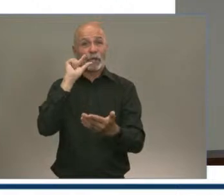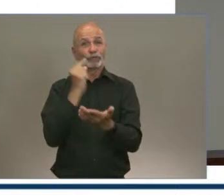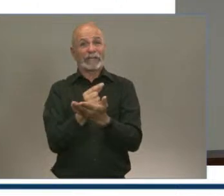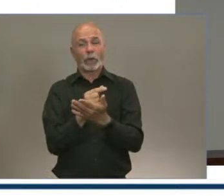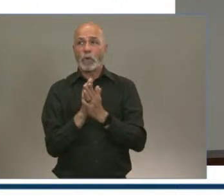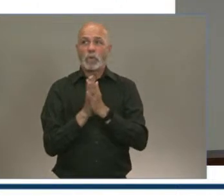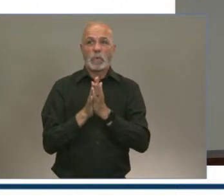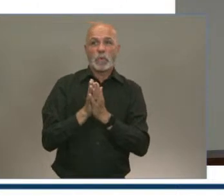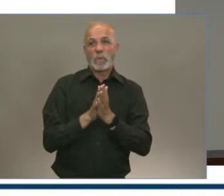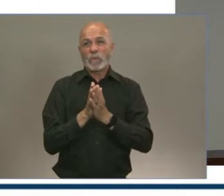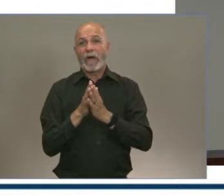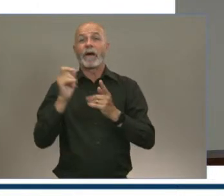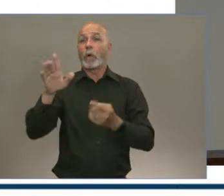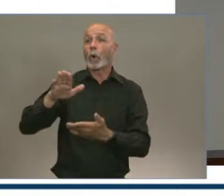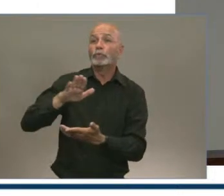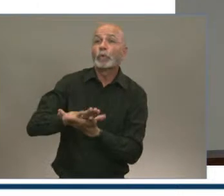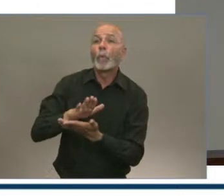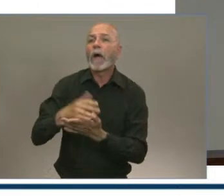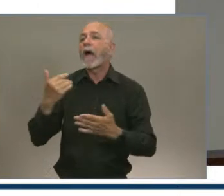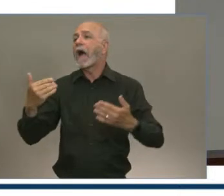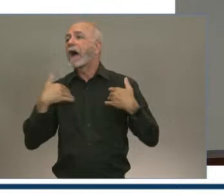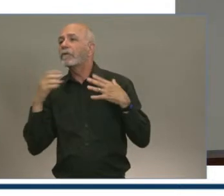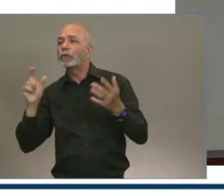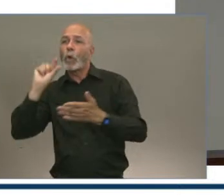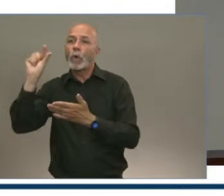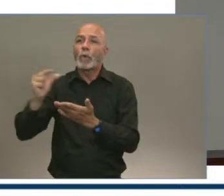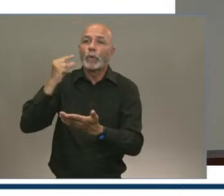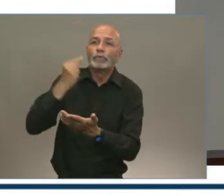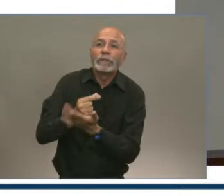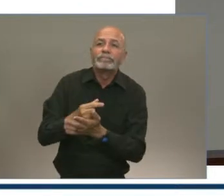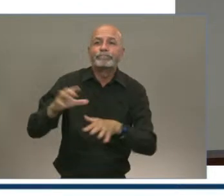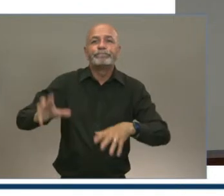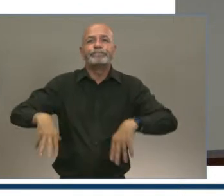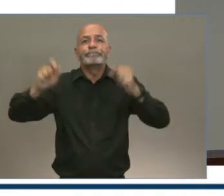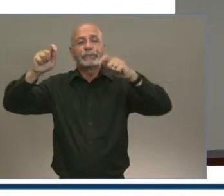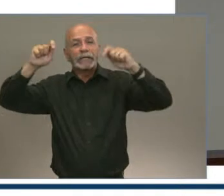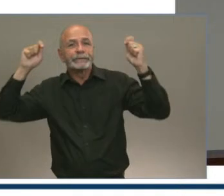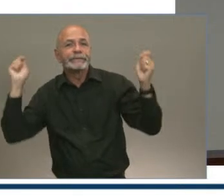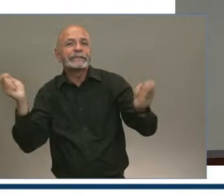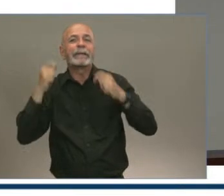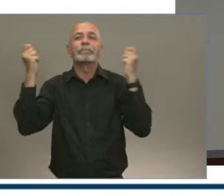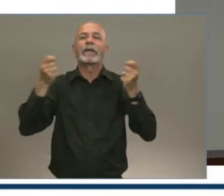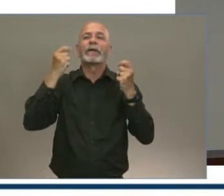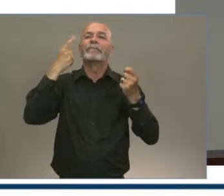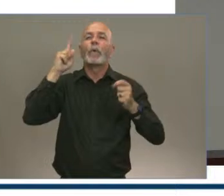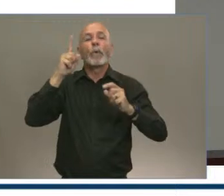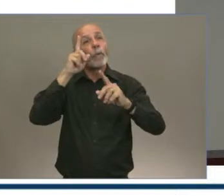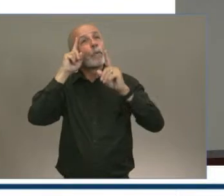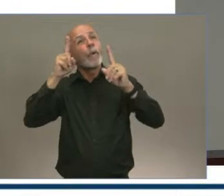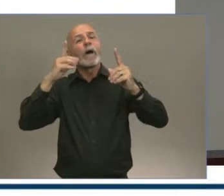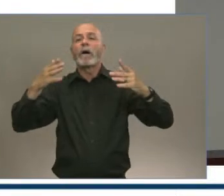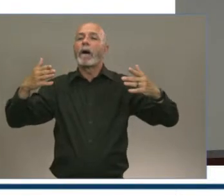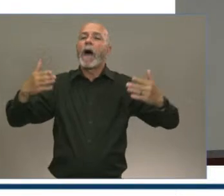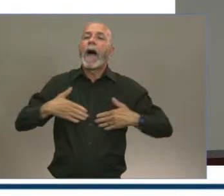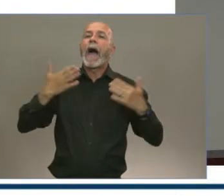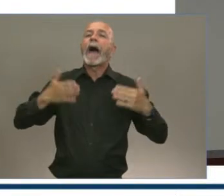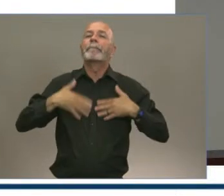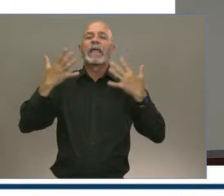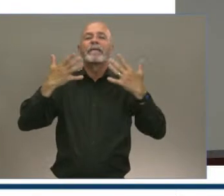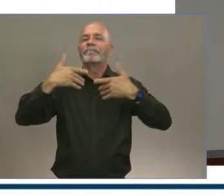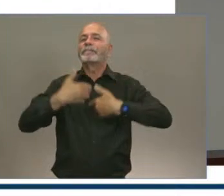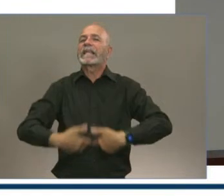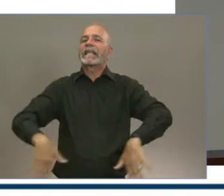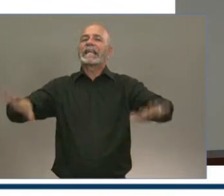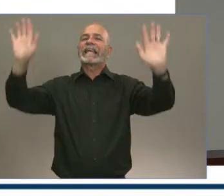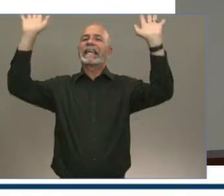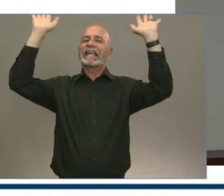will be holding graduation ceremonies to mark this important and happy milestone in these young people's lives.